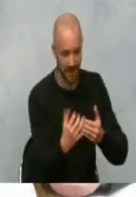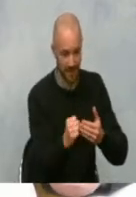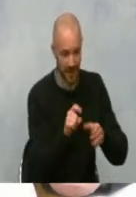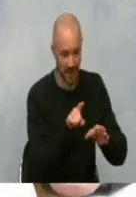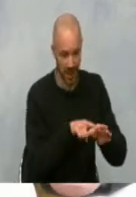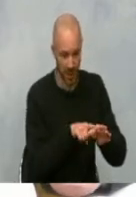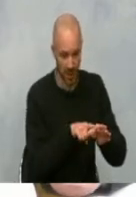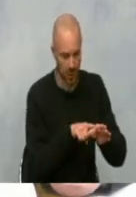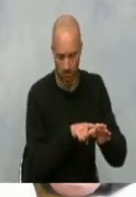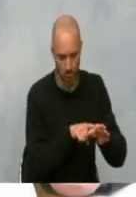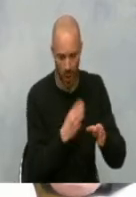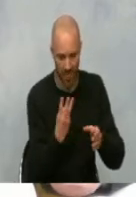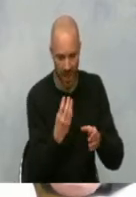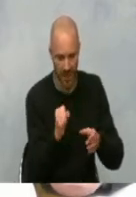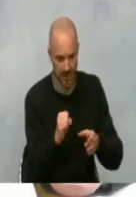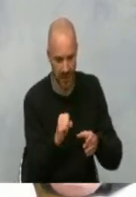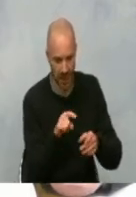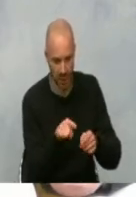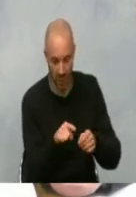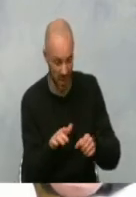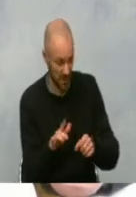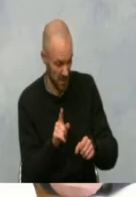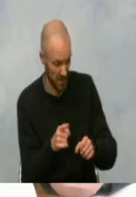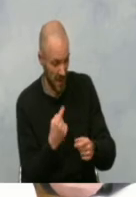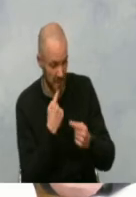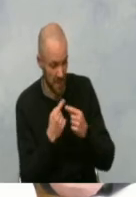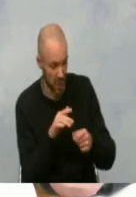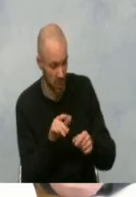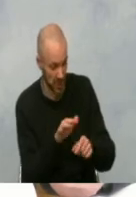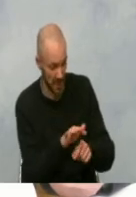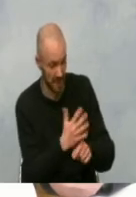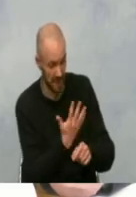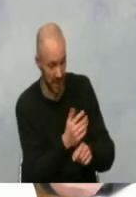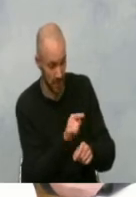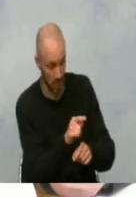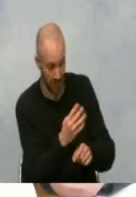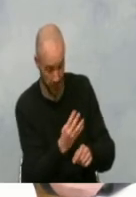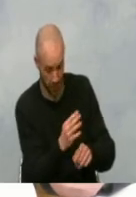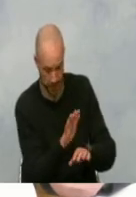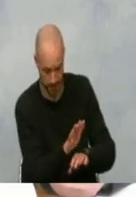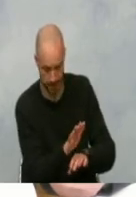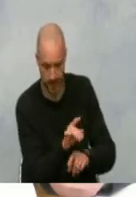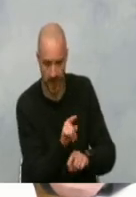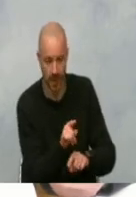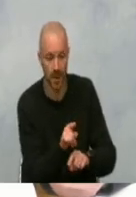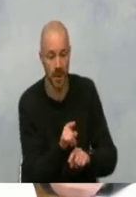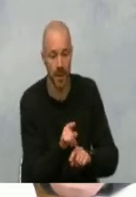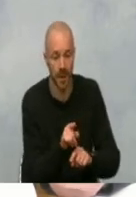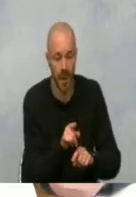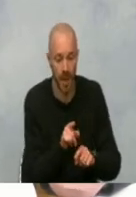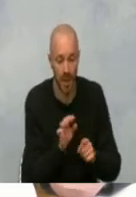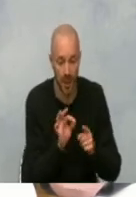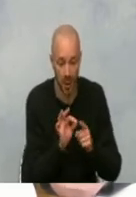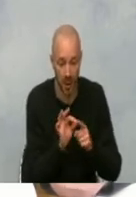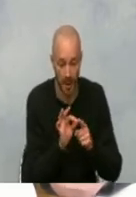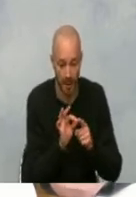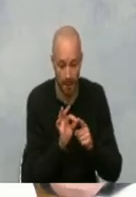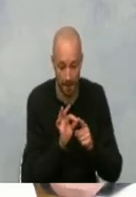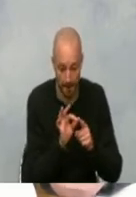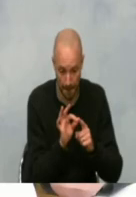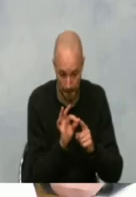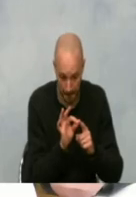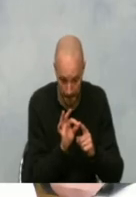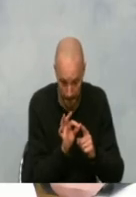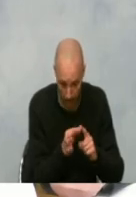that's covered off at 5.4. Right, there are points in there about the costs of